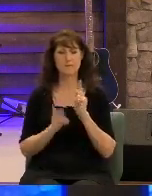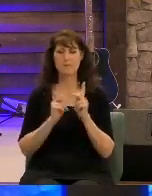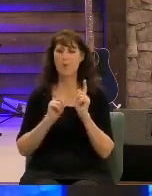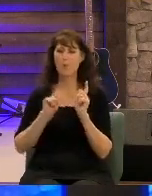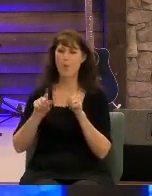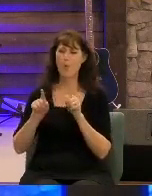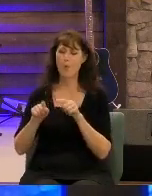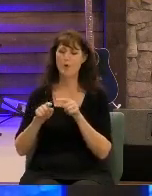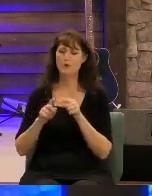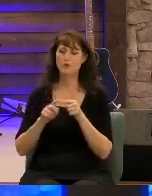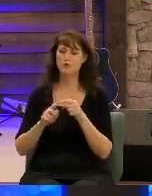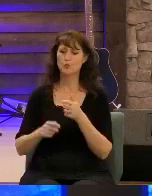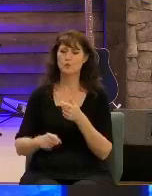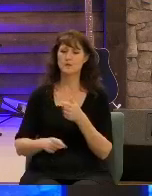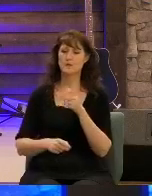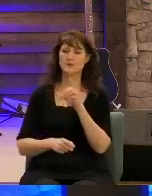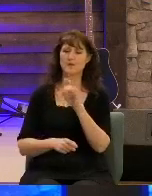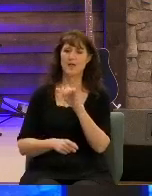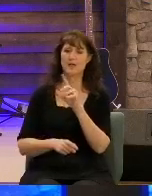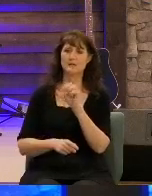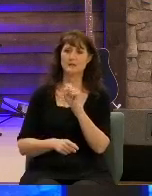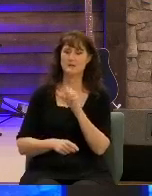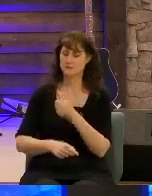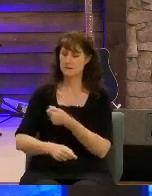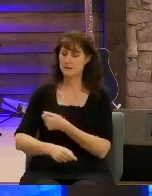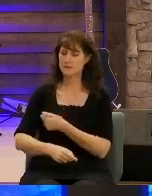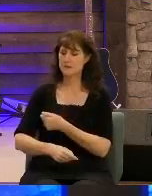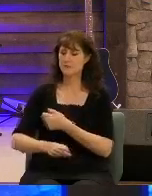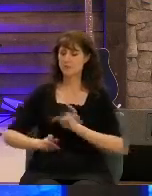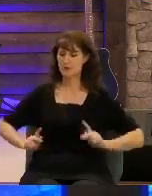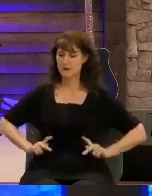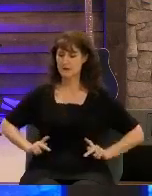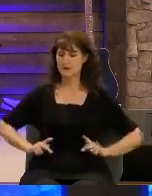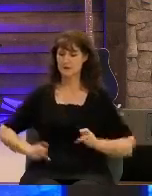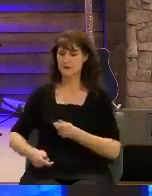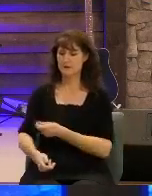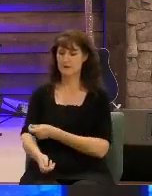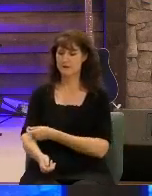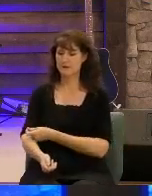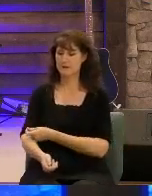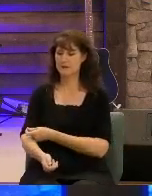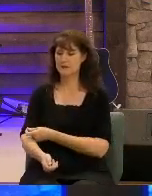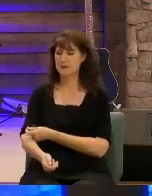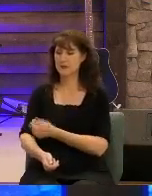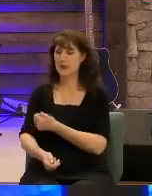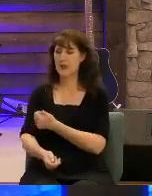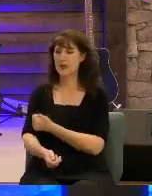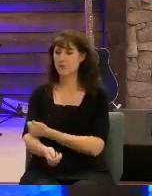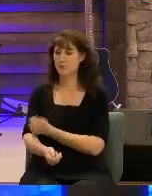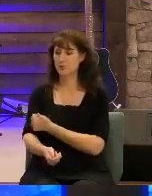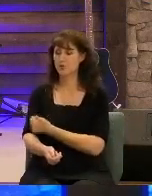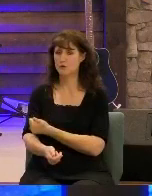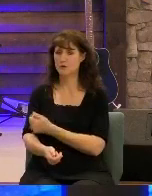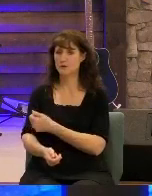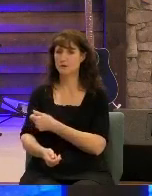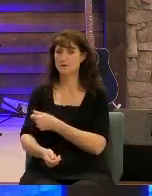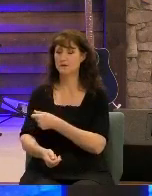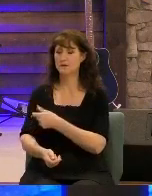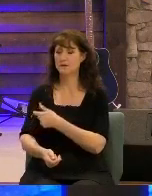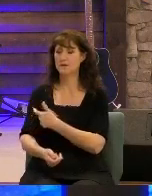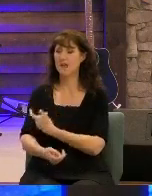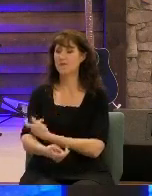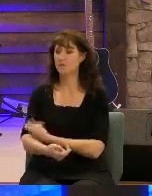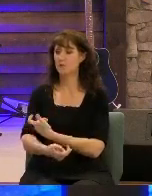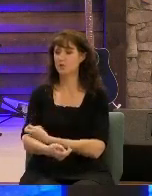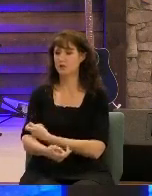they're infused, right? Yes. With some chemical, the way I understand it. And what is it? It invades